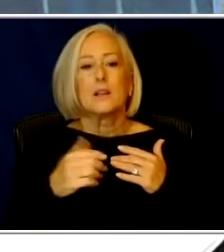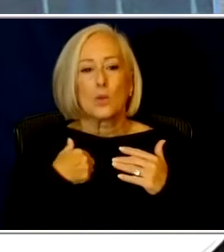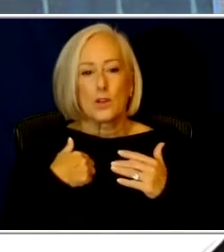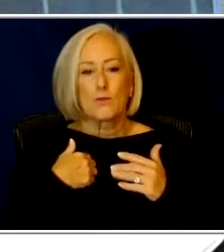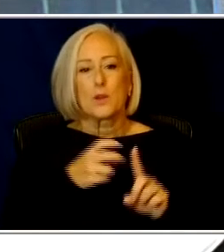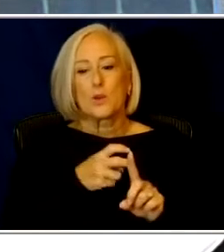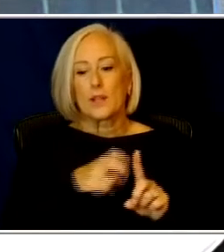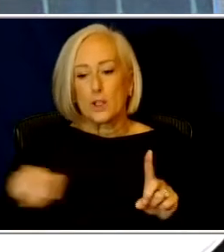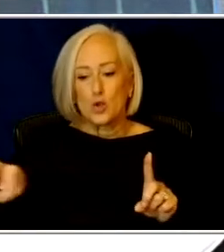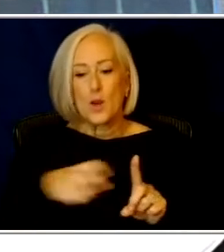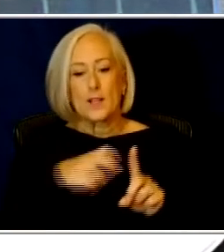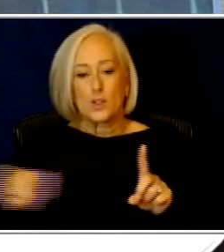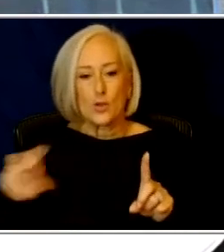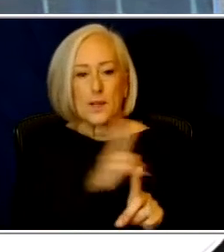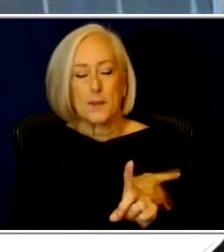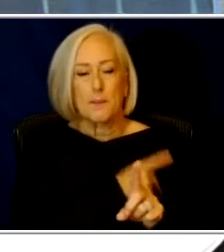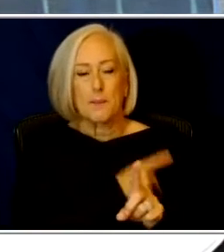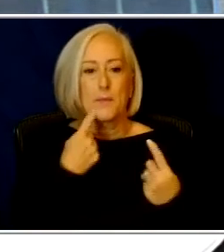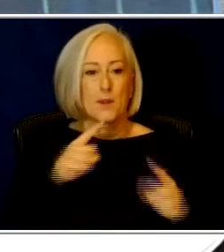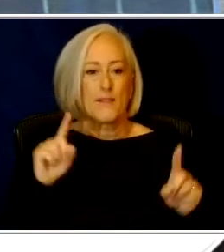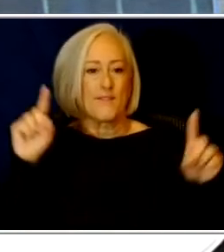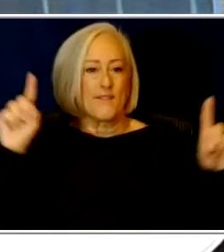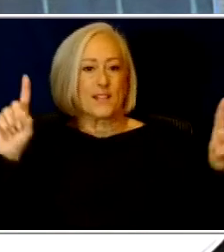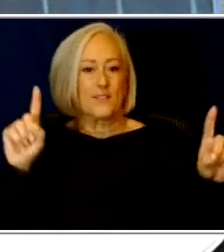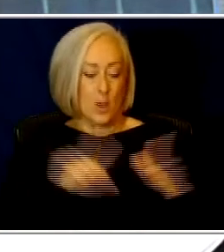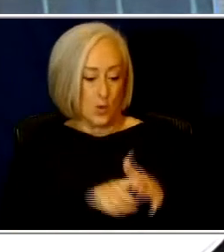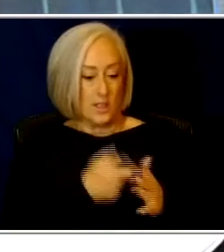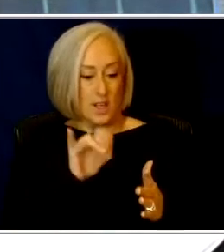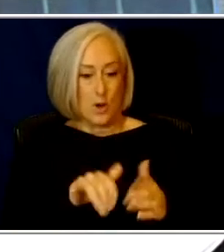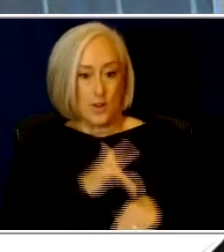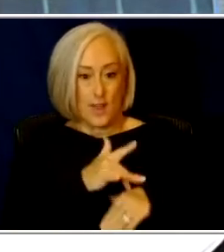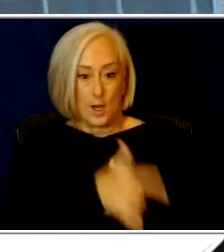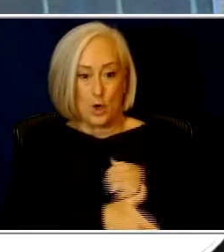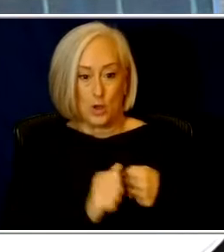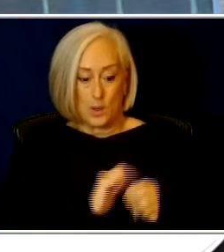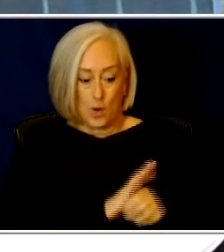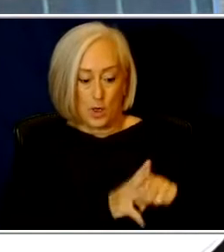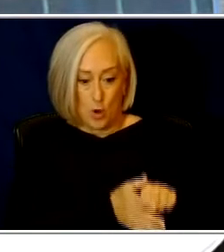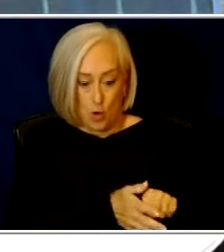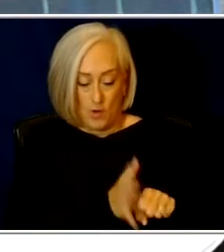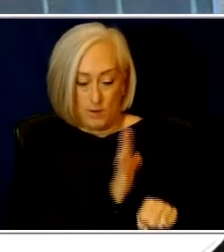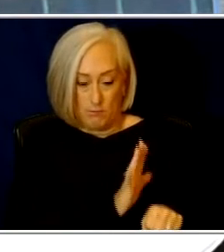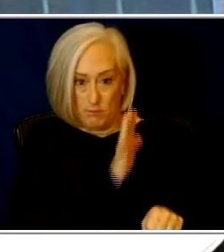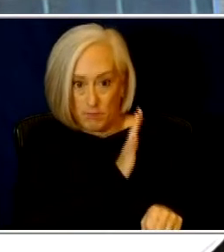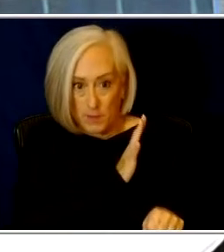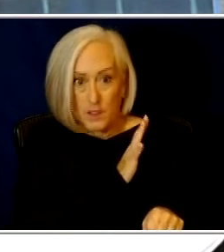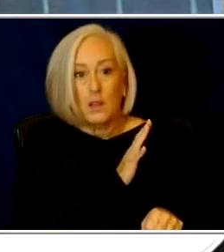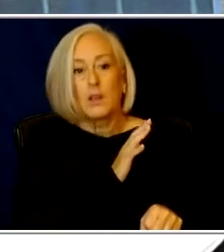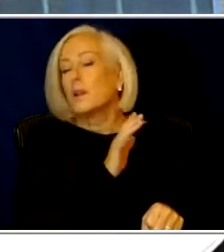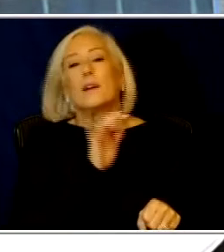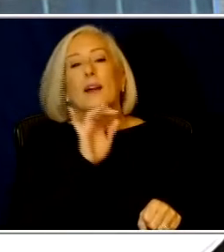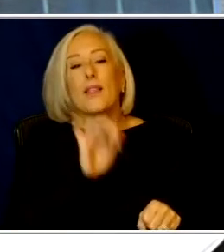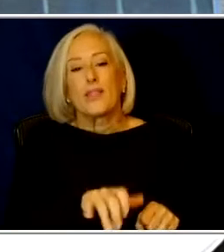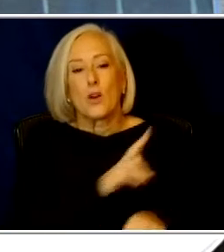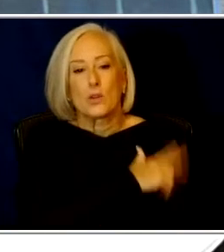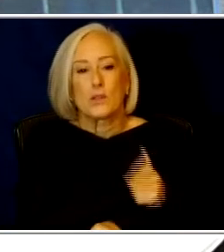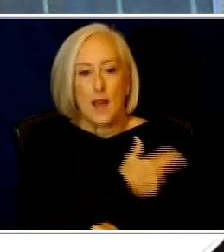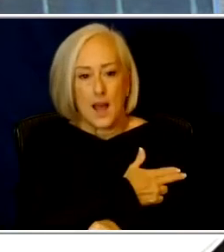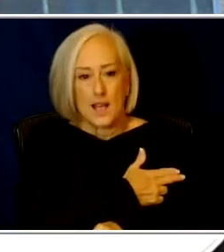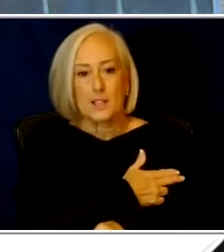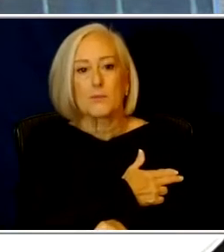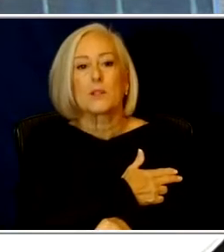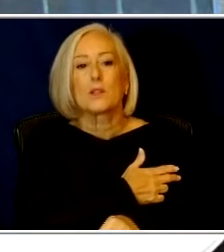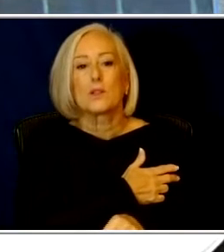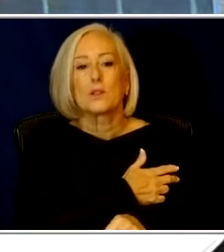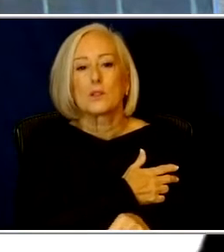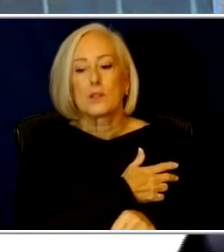forth effectively. We started that early in the pandemic. And so we use our critical access hospitals to offload those COVID patients as